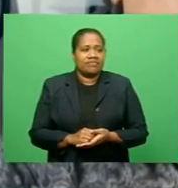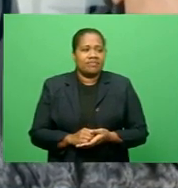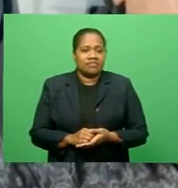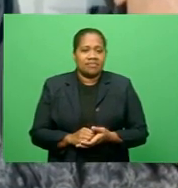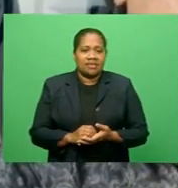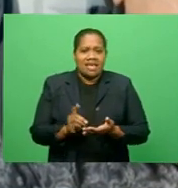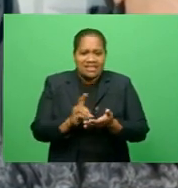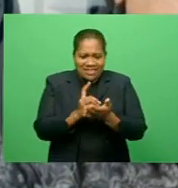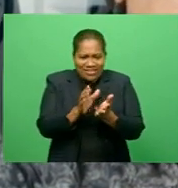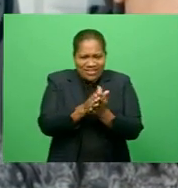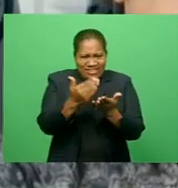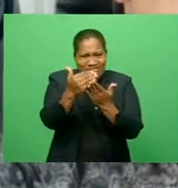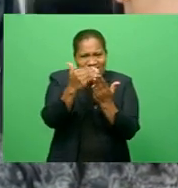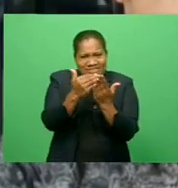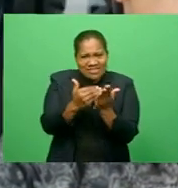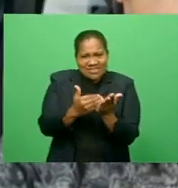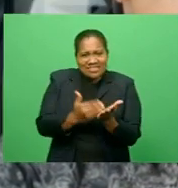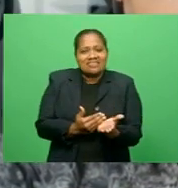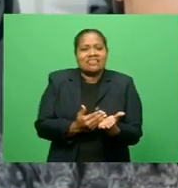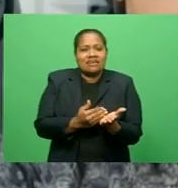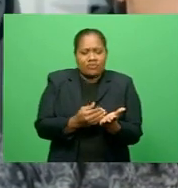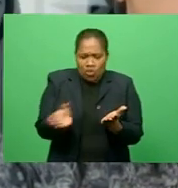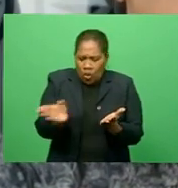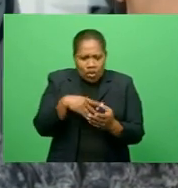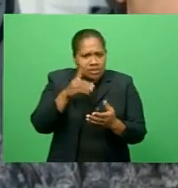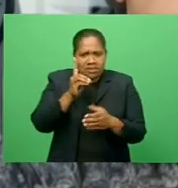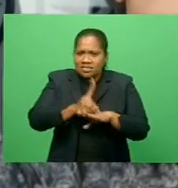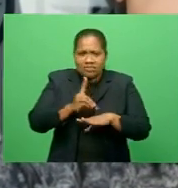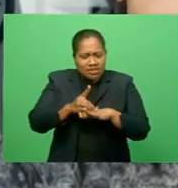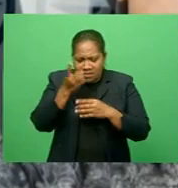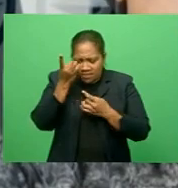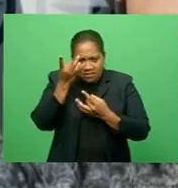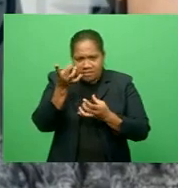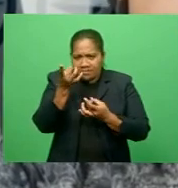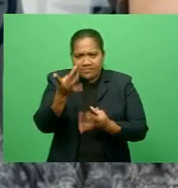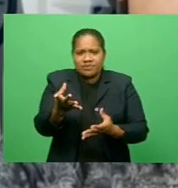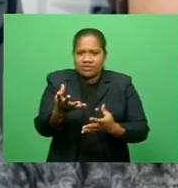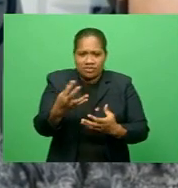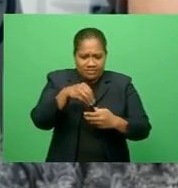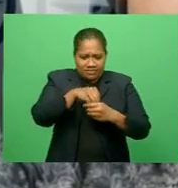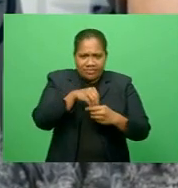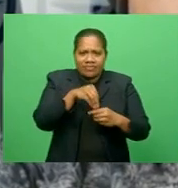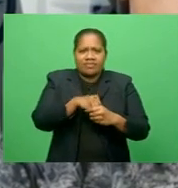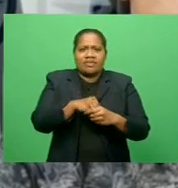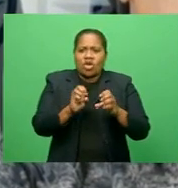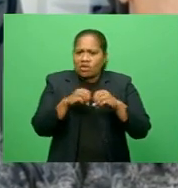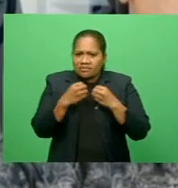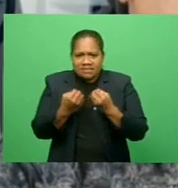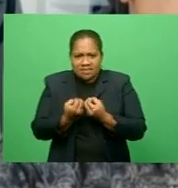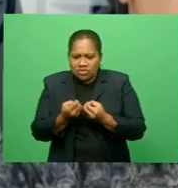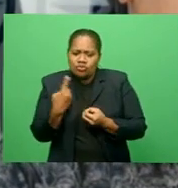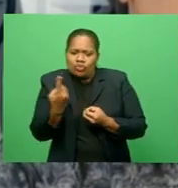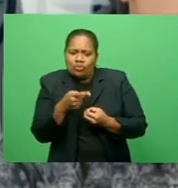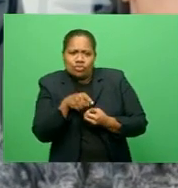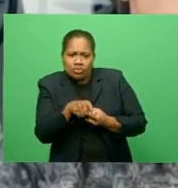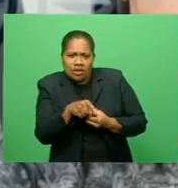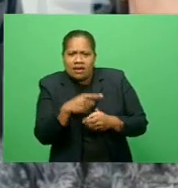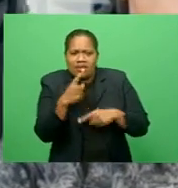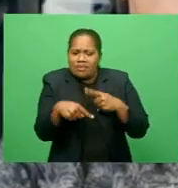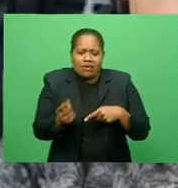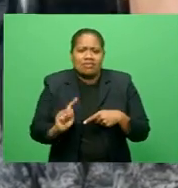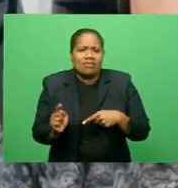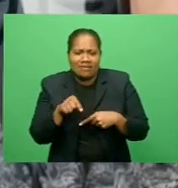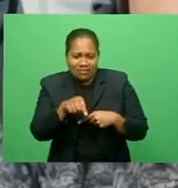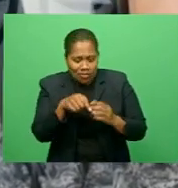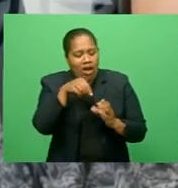provider organizations, and the information in terms of who they are, what they're about, so that nationally persons with